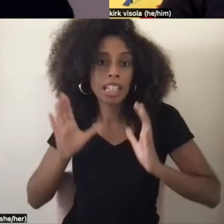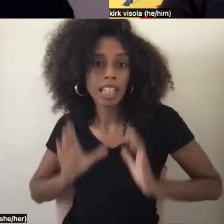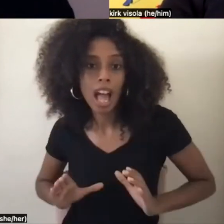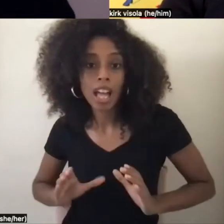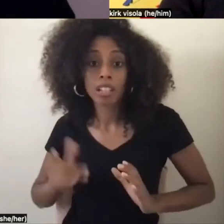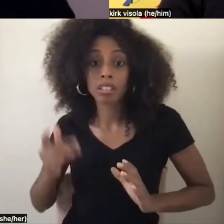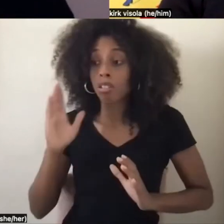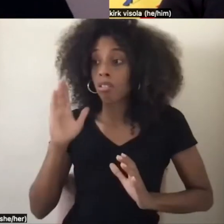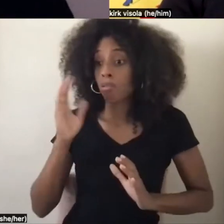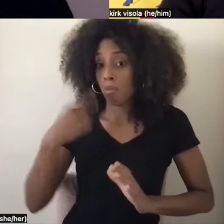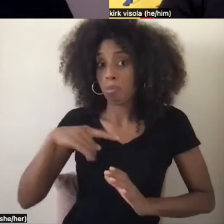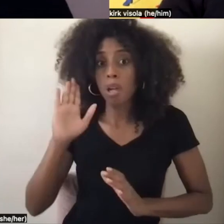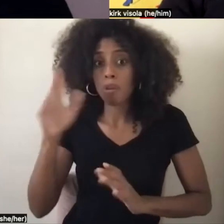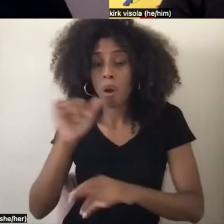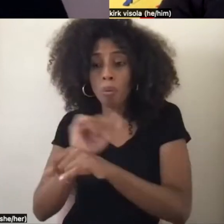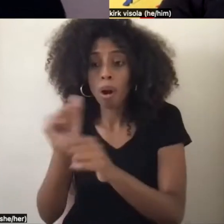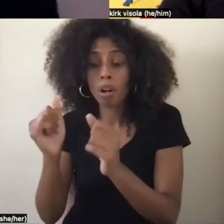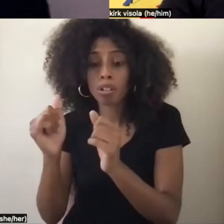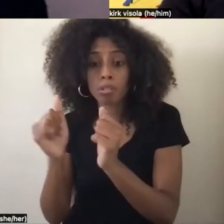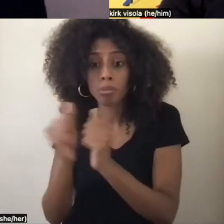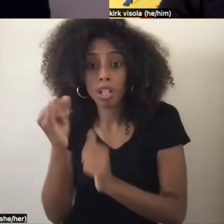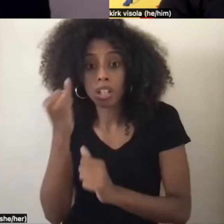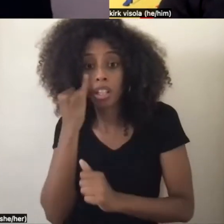now? Oh, absolutely not.